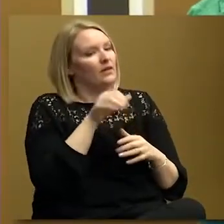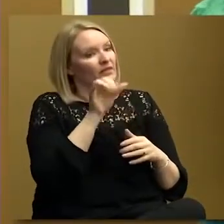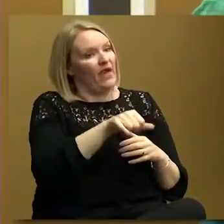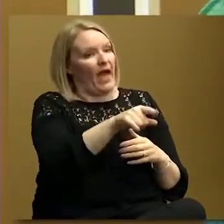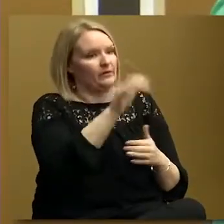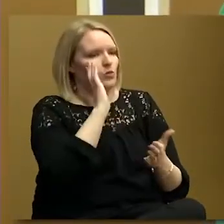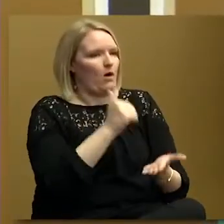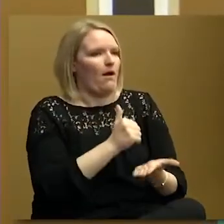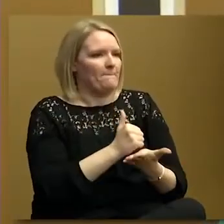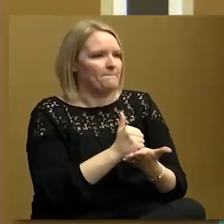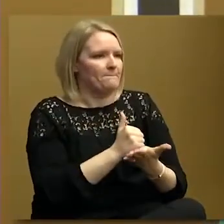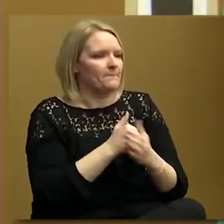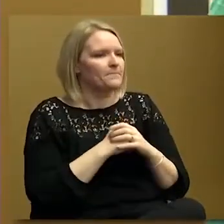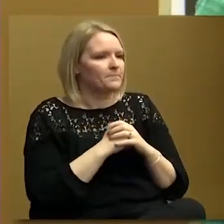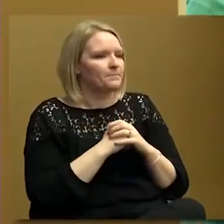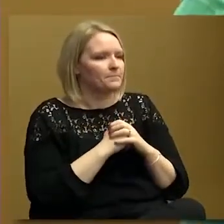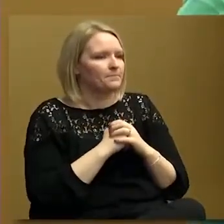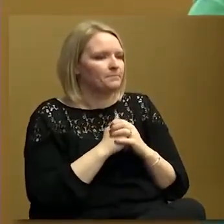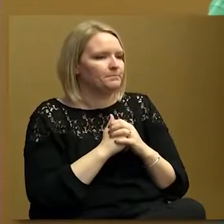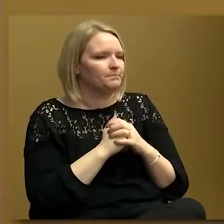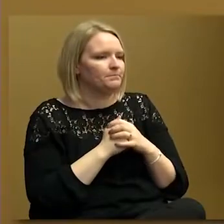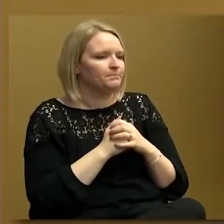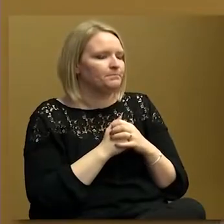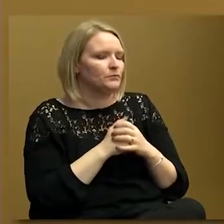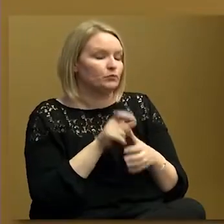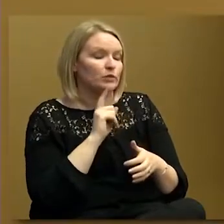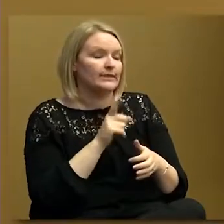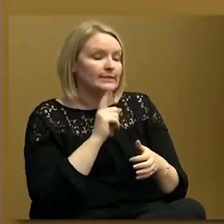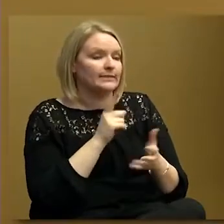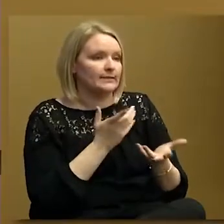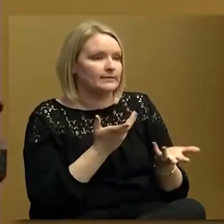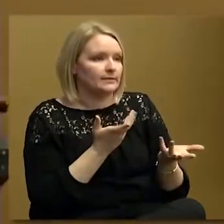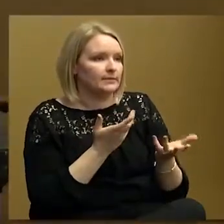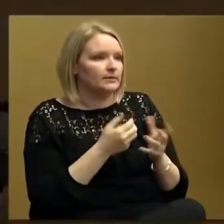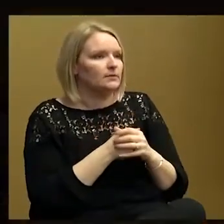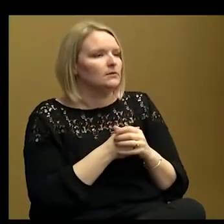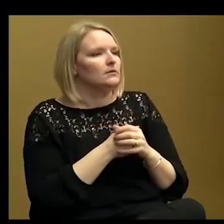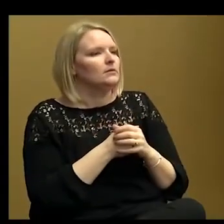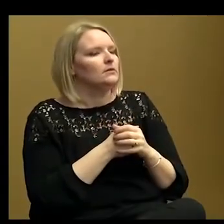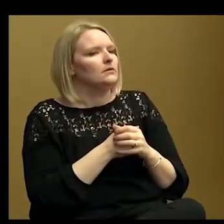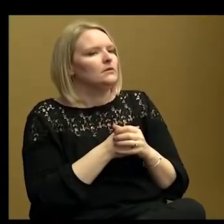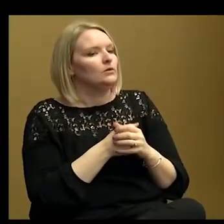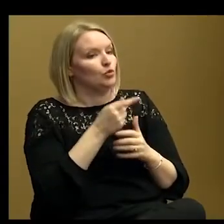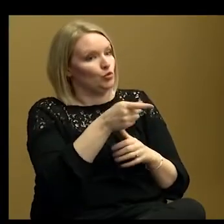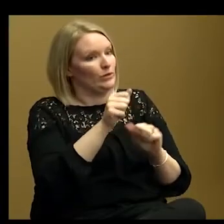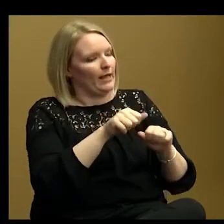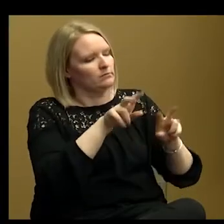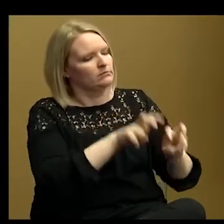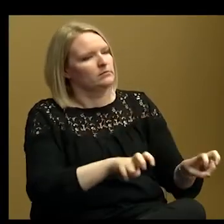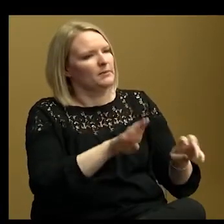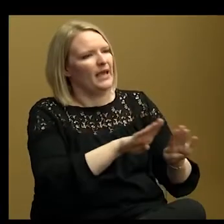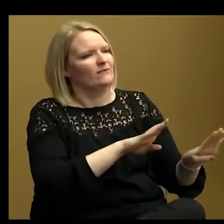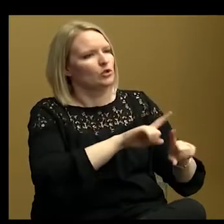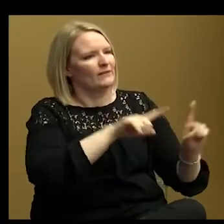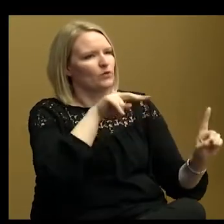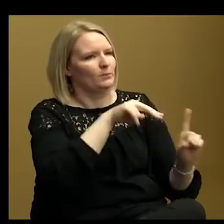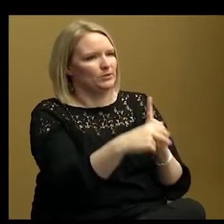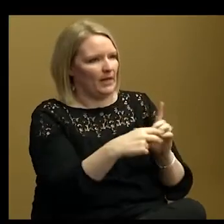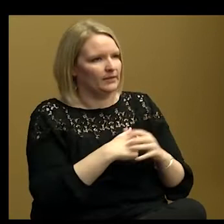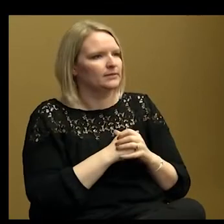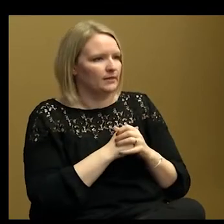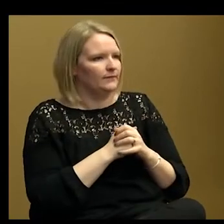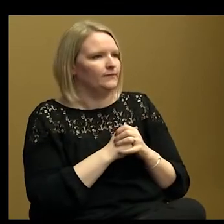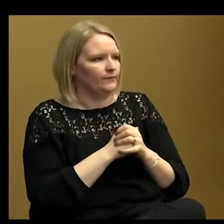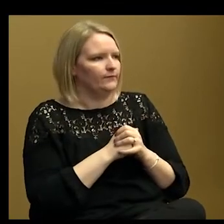with that. It really helps. And then it helps you to look at behavior in a different way.